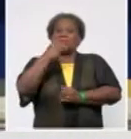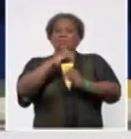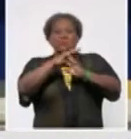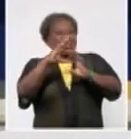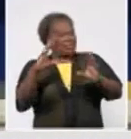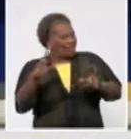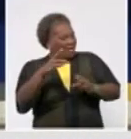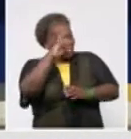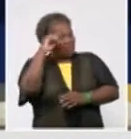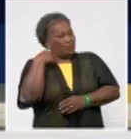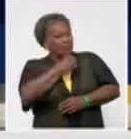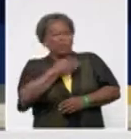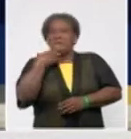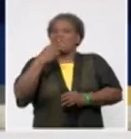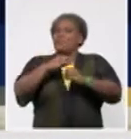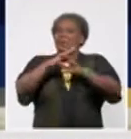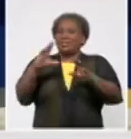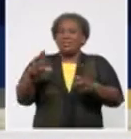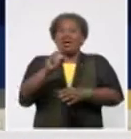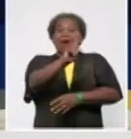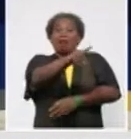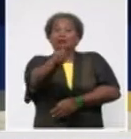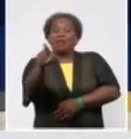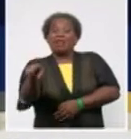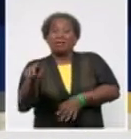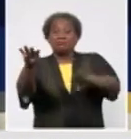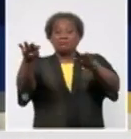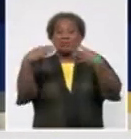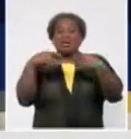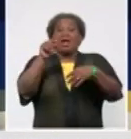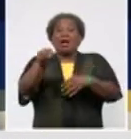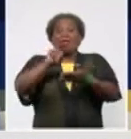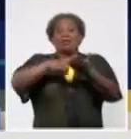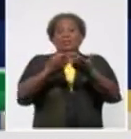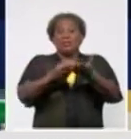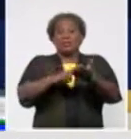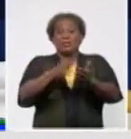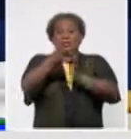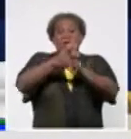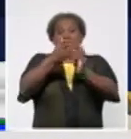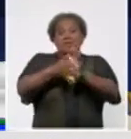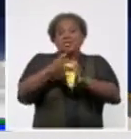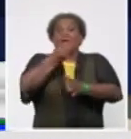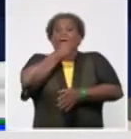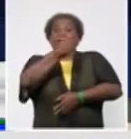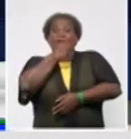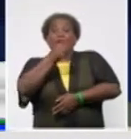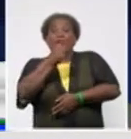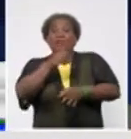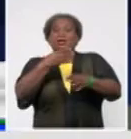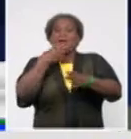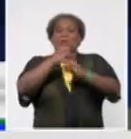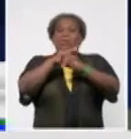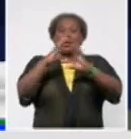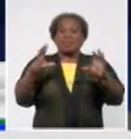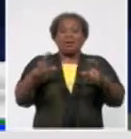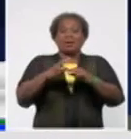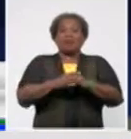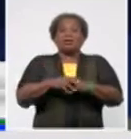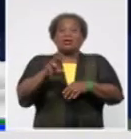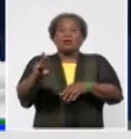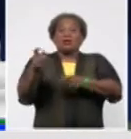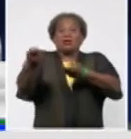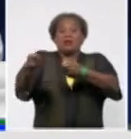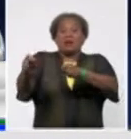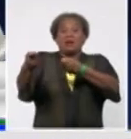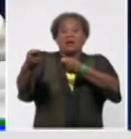Good morning to everyone, to Lázaro, to the sign language interpreter, to our colleagues on the radio, and the audience tuned in to